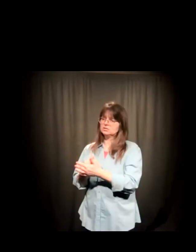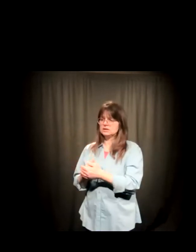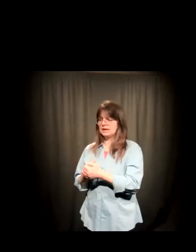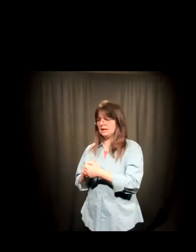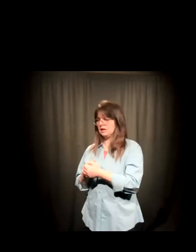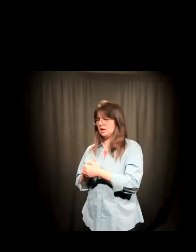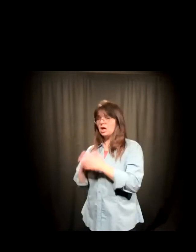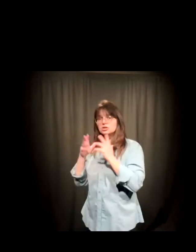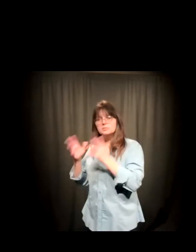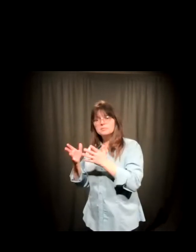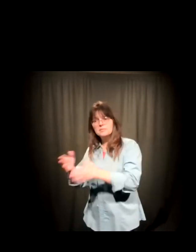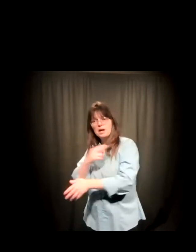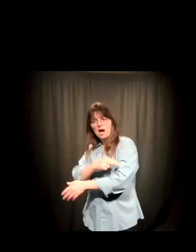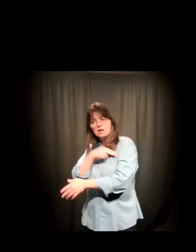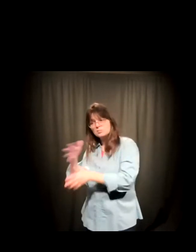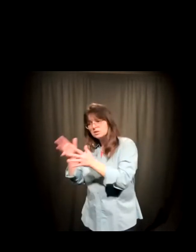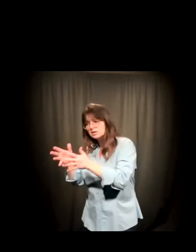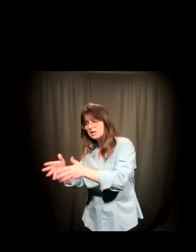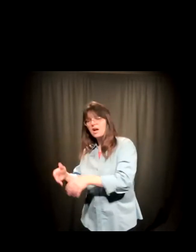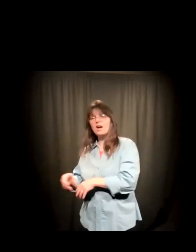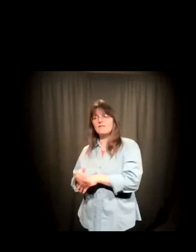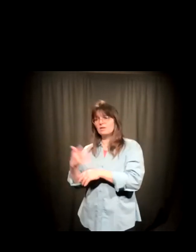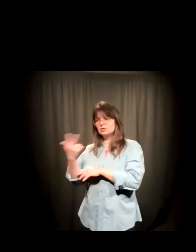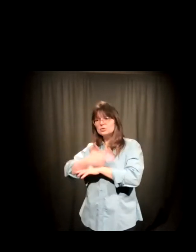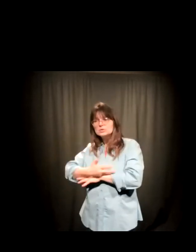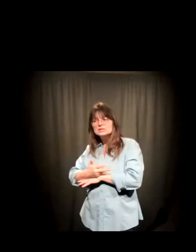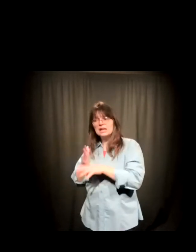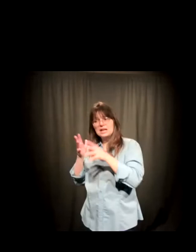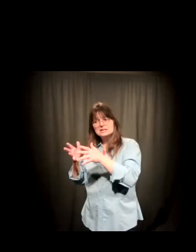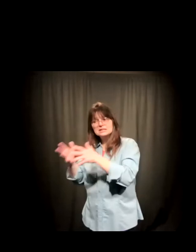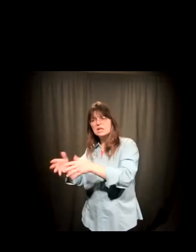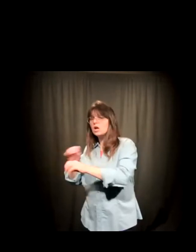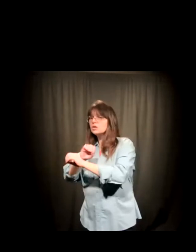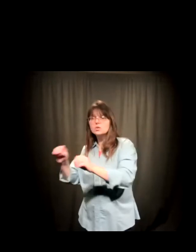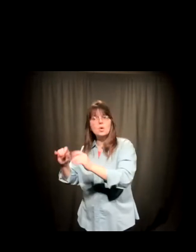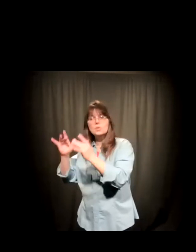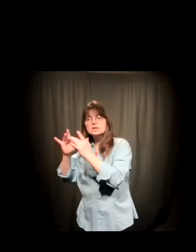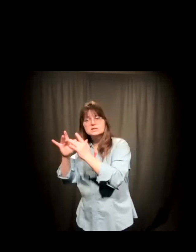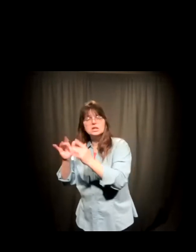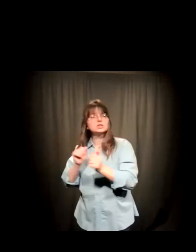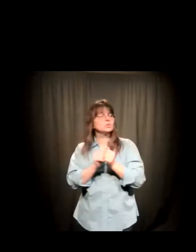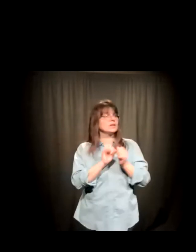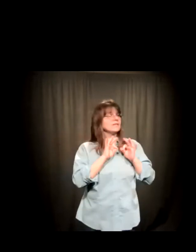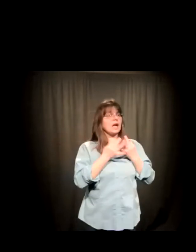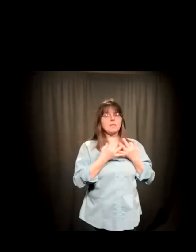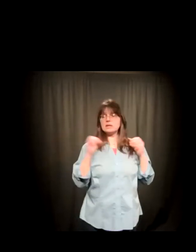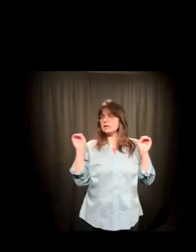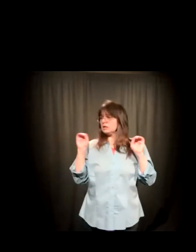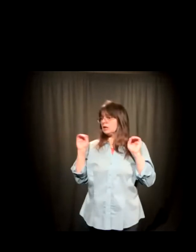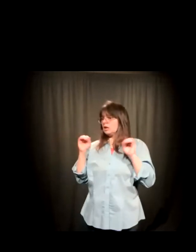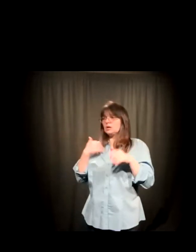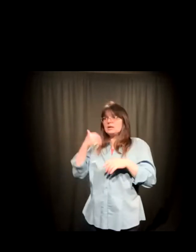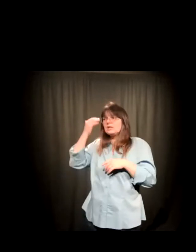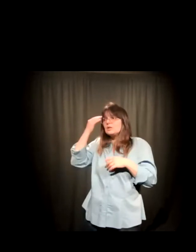followed. Only then did anyone get in touch with my family. In the meantime, my grandmother's presence barely seemed to have